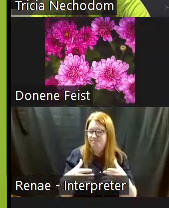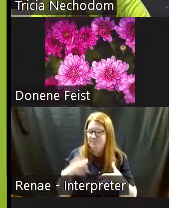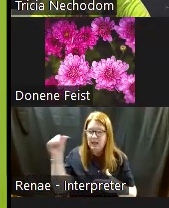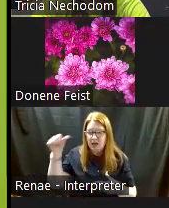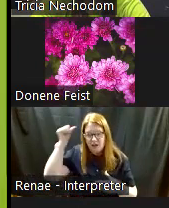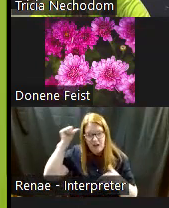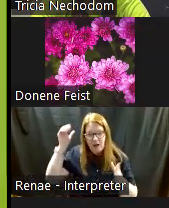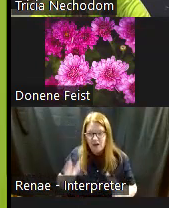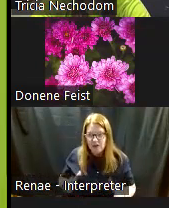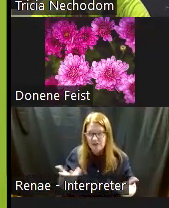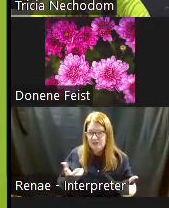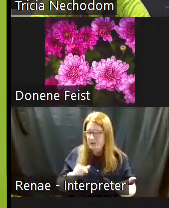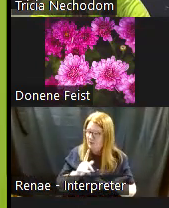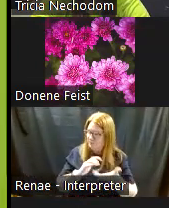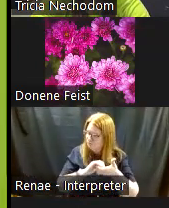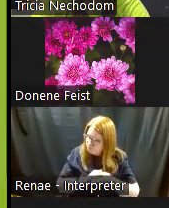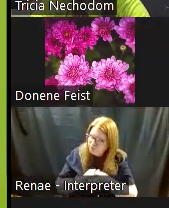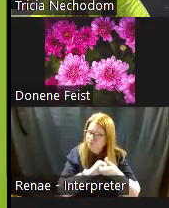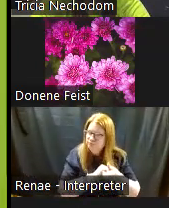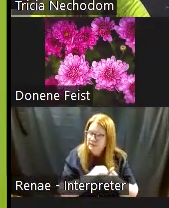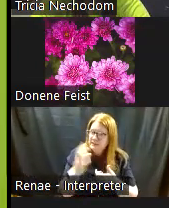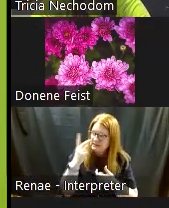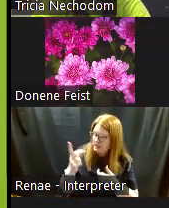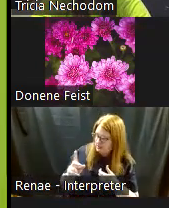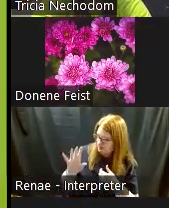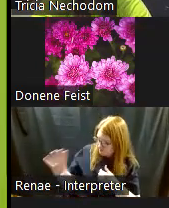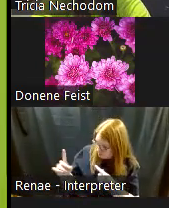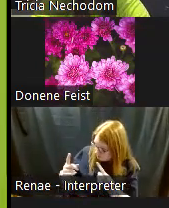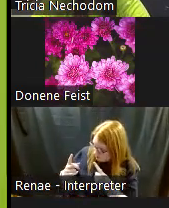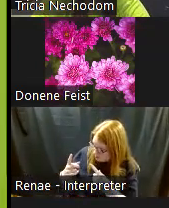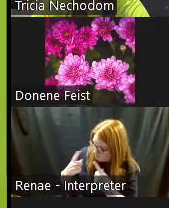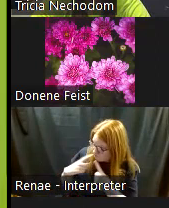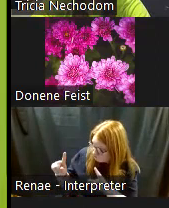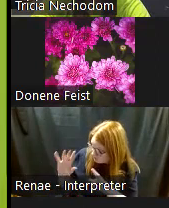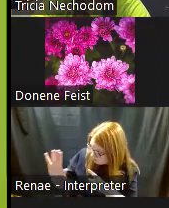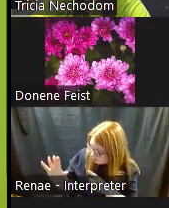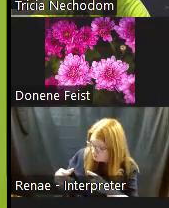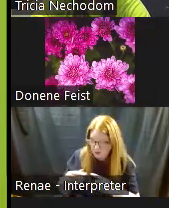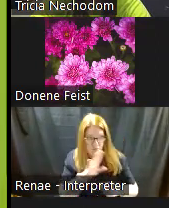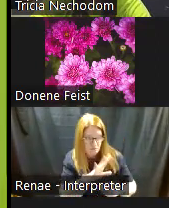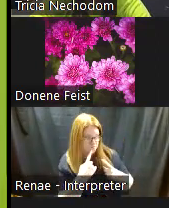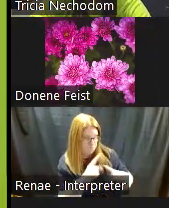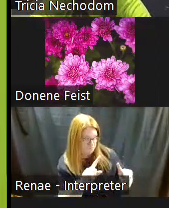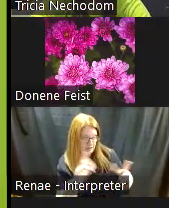just kind of team up and see what is working well in places and how we can continue to help kids across the state,